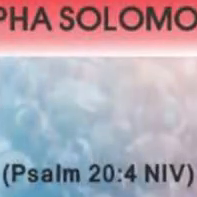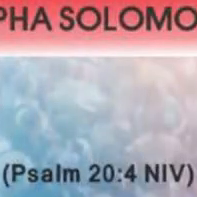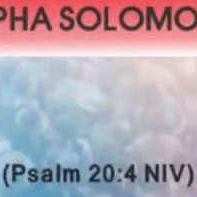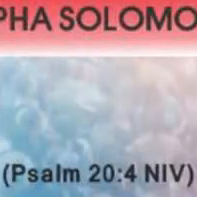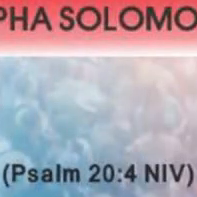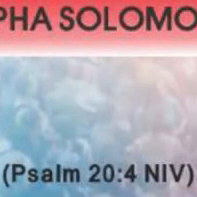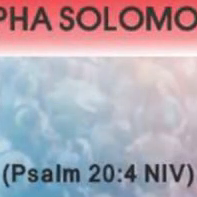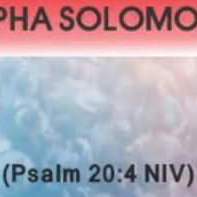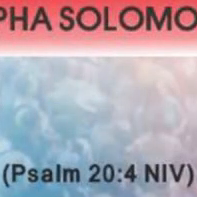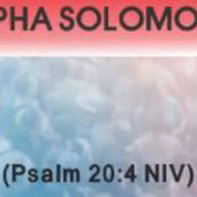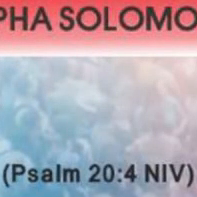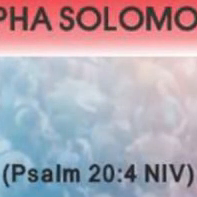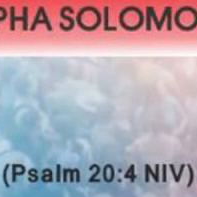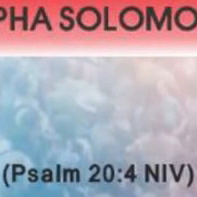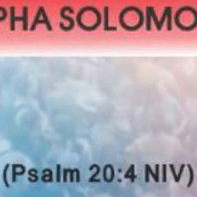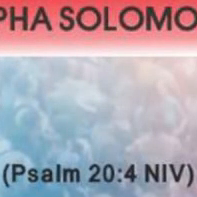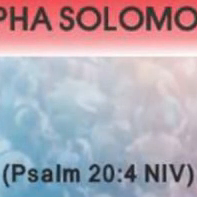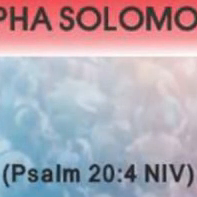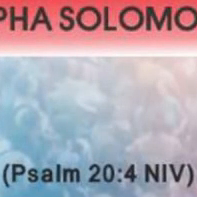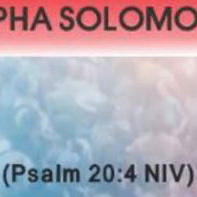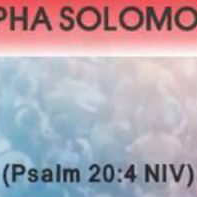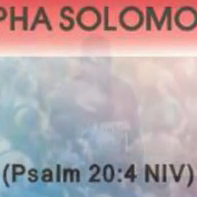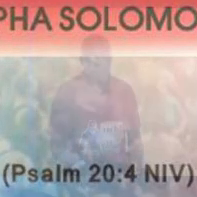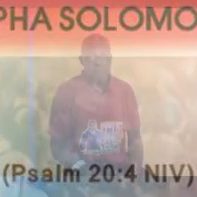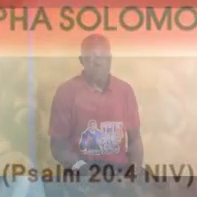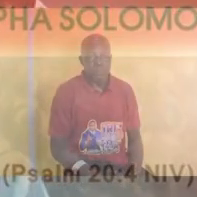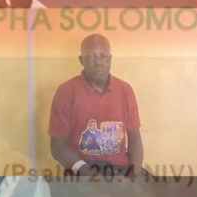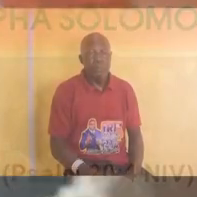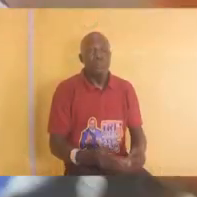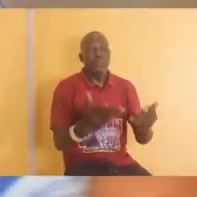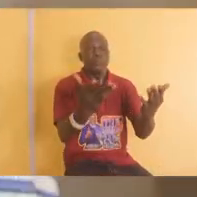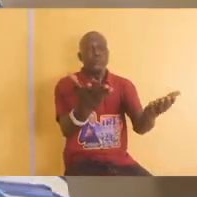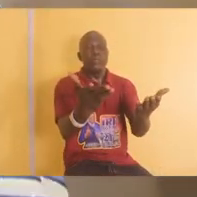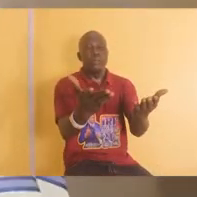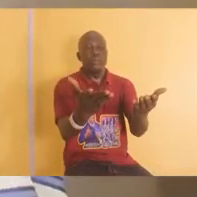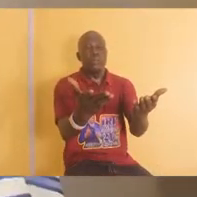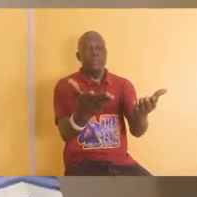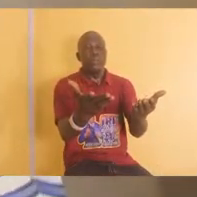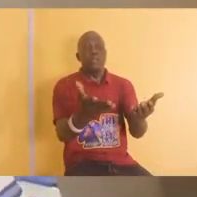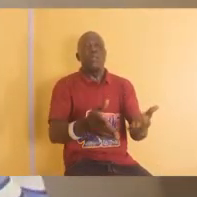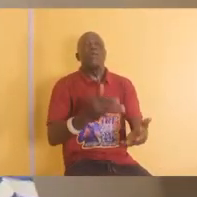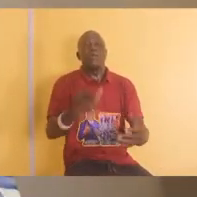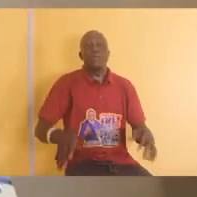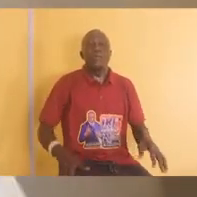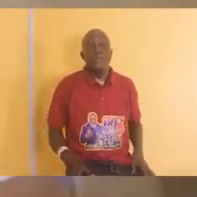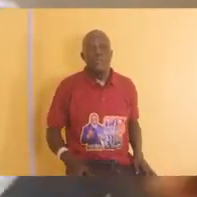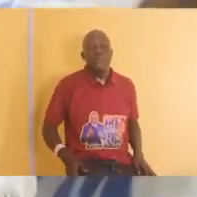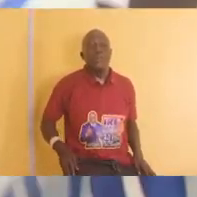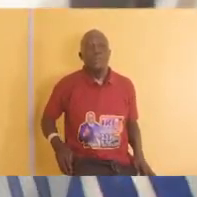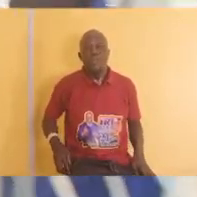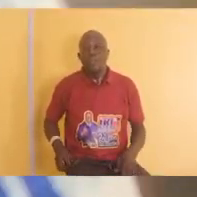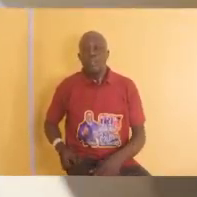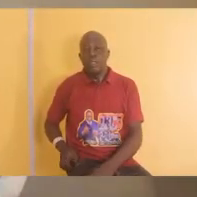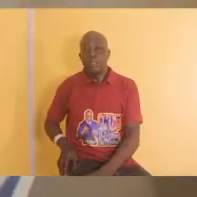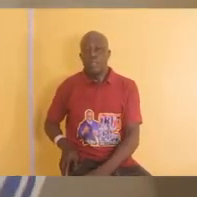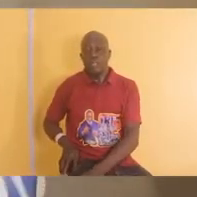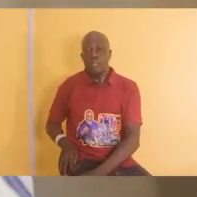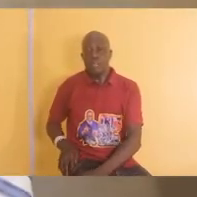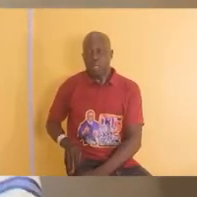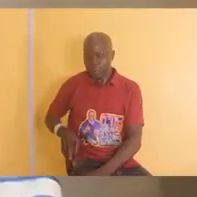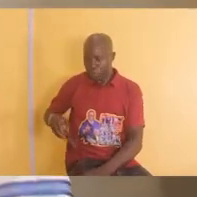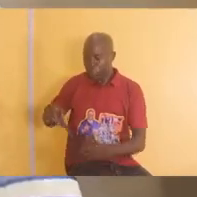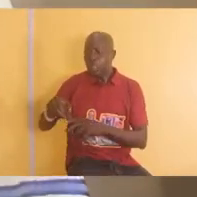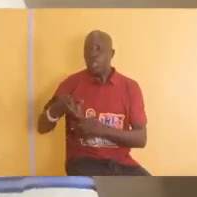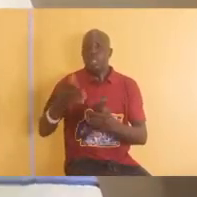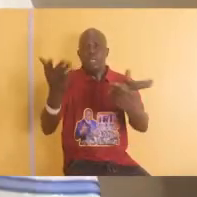101-5-2-9-8-9-5-0 See the flag with the church. The man is going to be there. Spread your hands. And then the post. And bring out your phone. Yeah, so in the name of